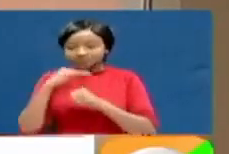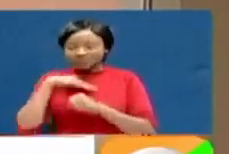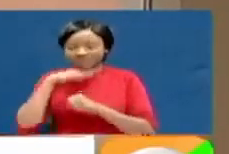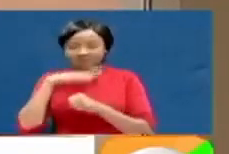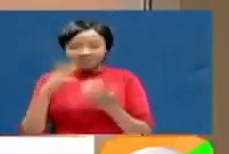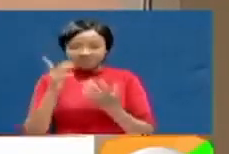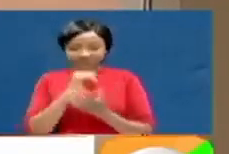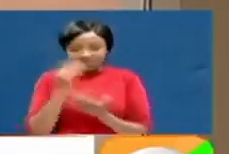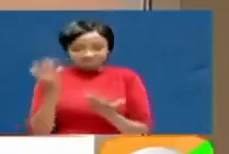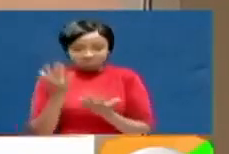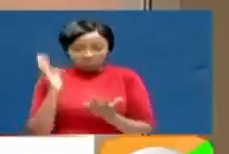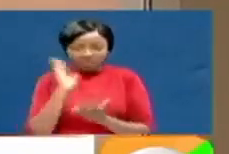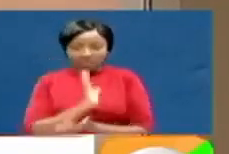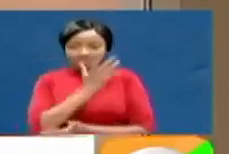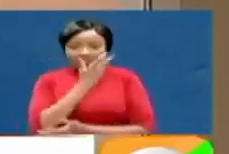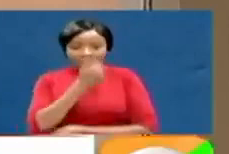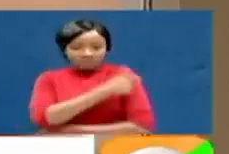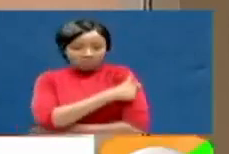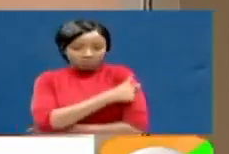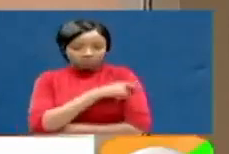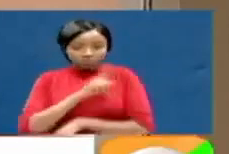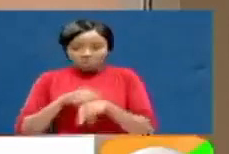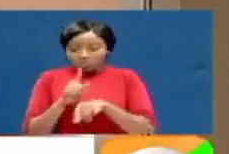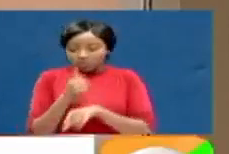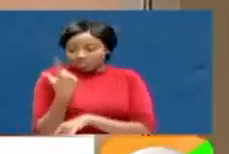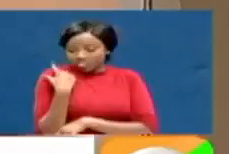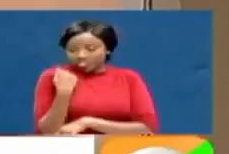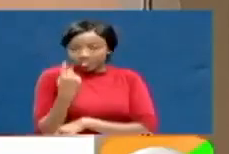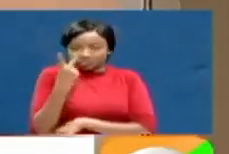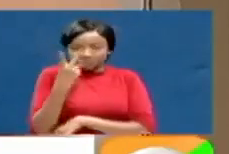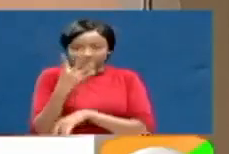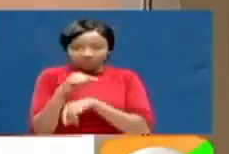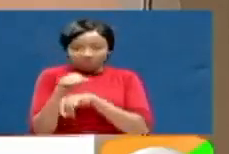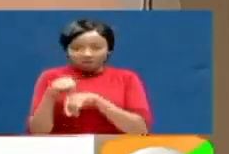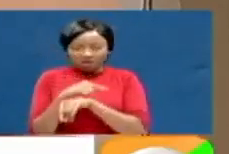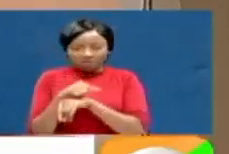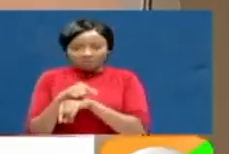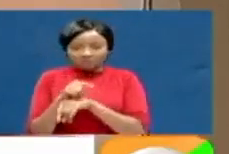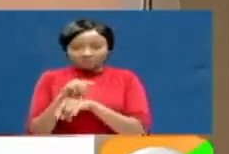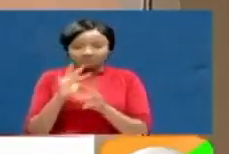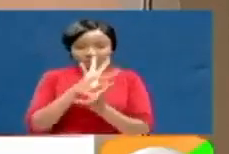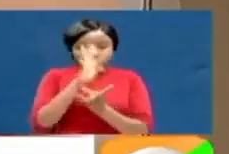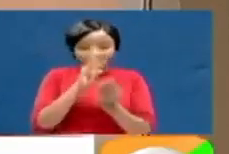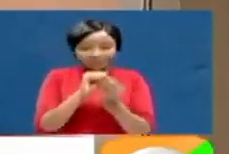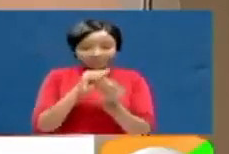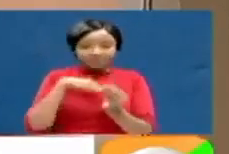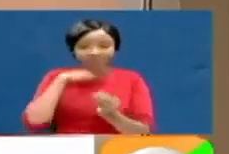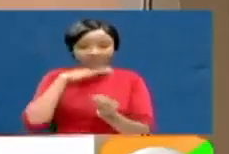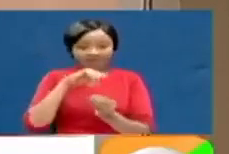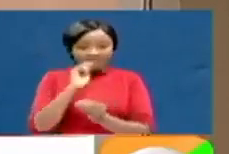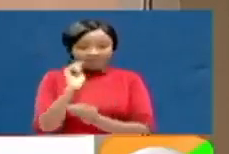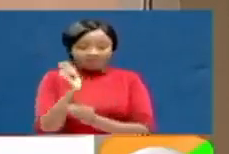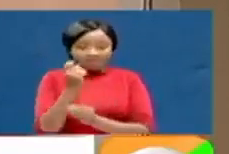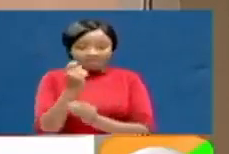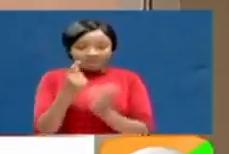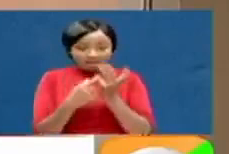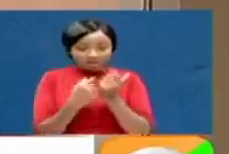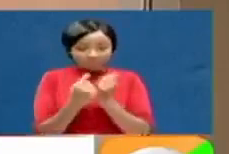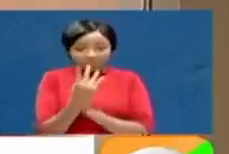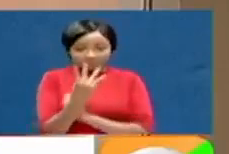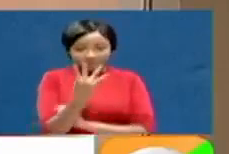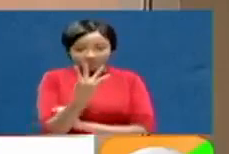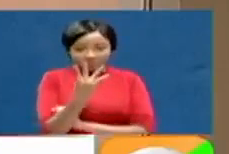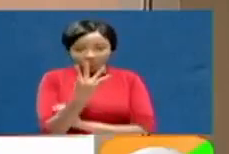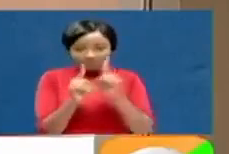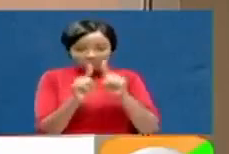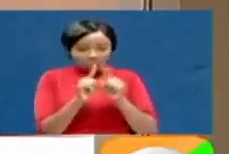Kenyatta National Hospital in the last 24 hours, bringing the death toll in Kenya to 4. The announcement came as the